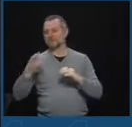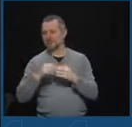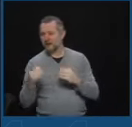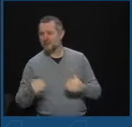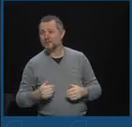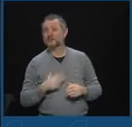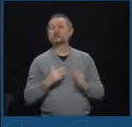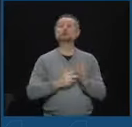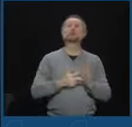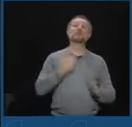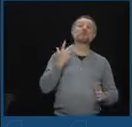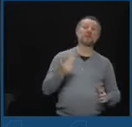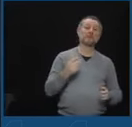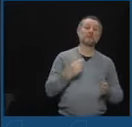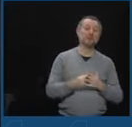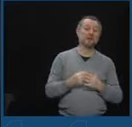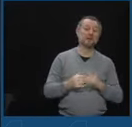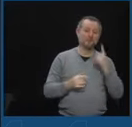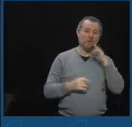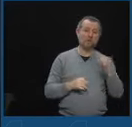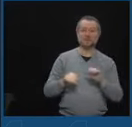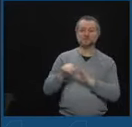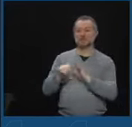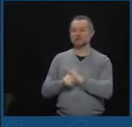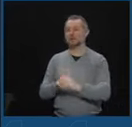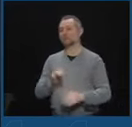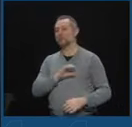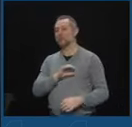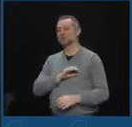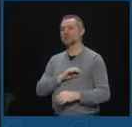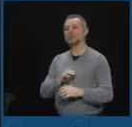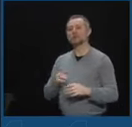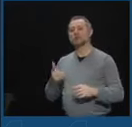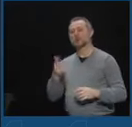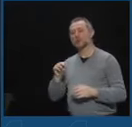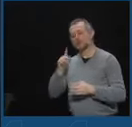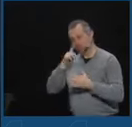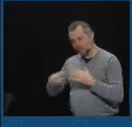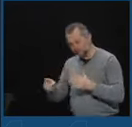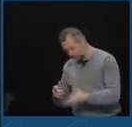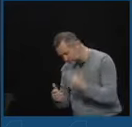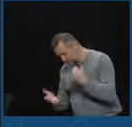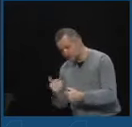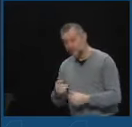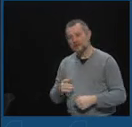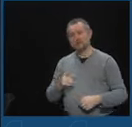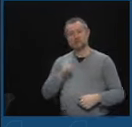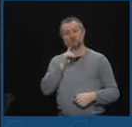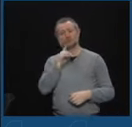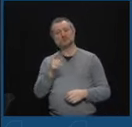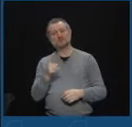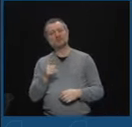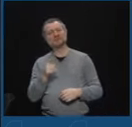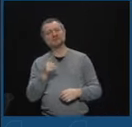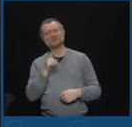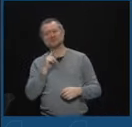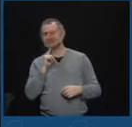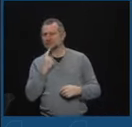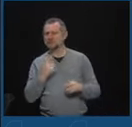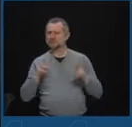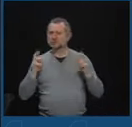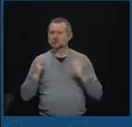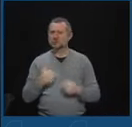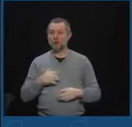toward our state police's gun tracing efforts as well. So we're taking this issue seriously. When I talk about all these other